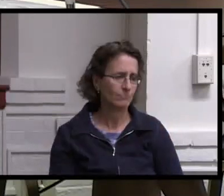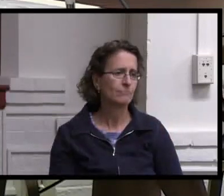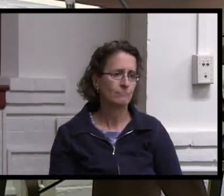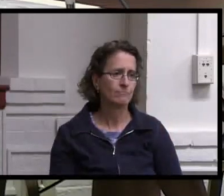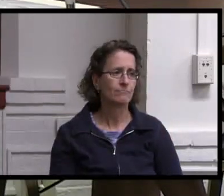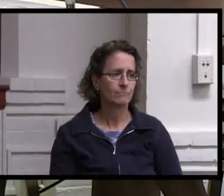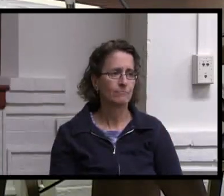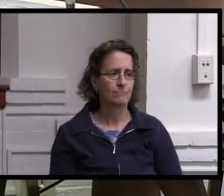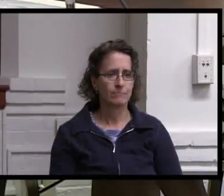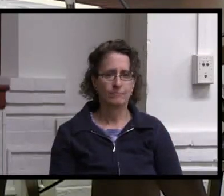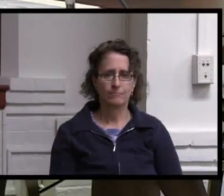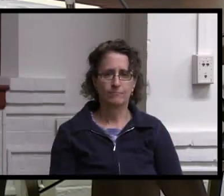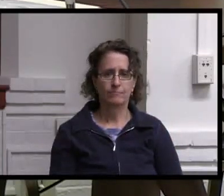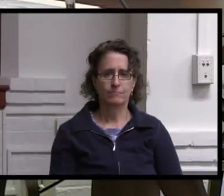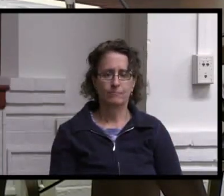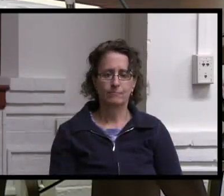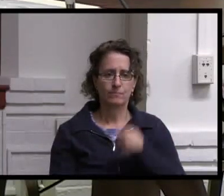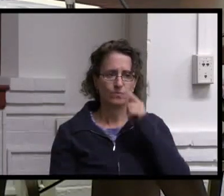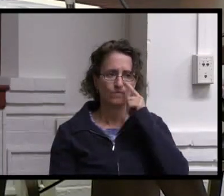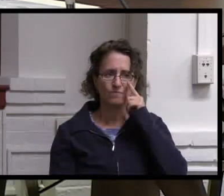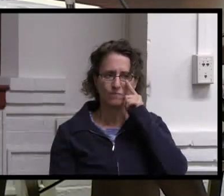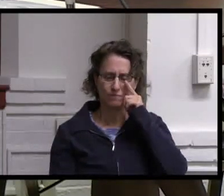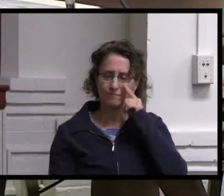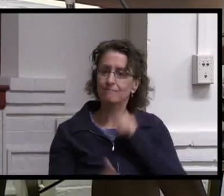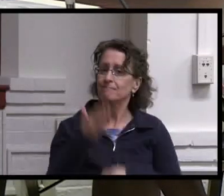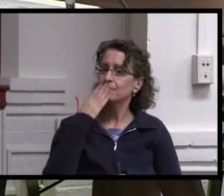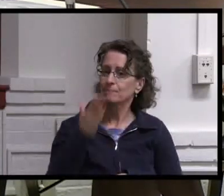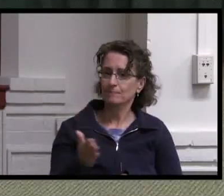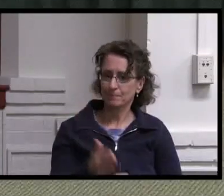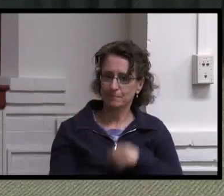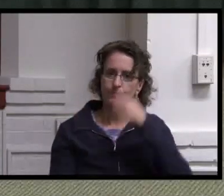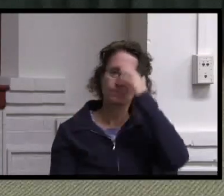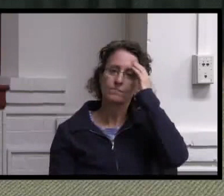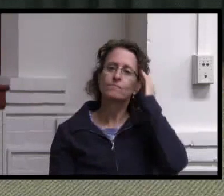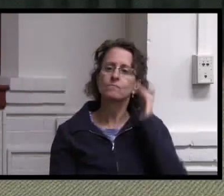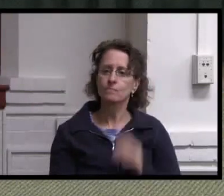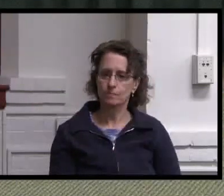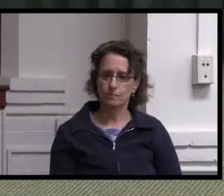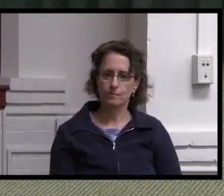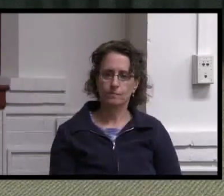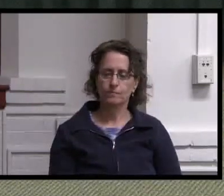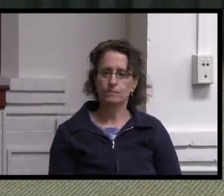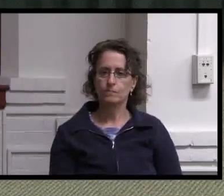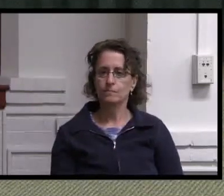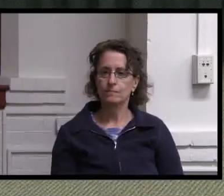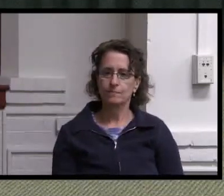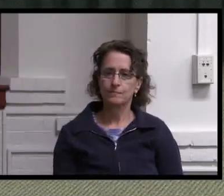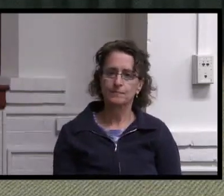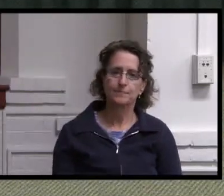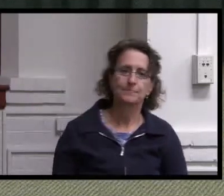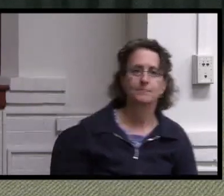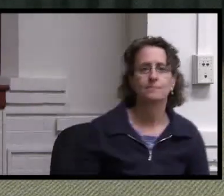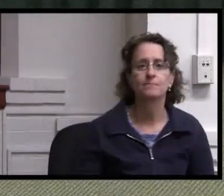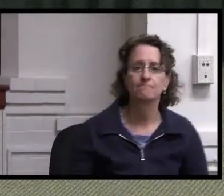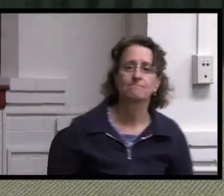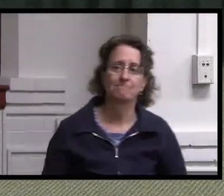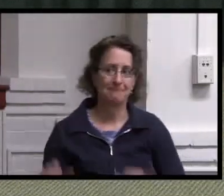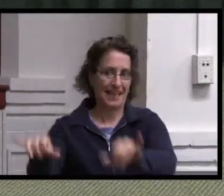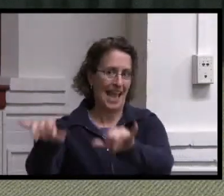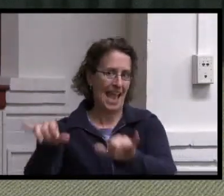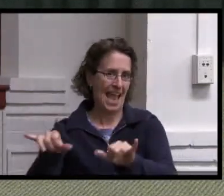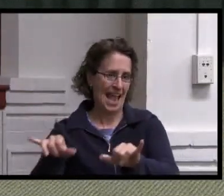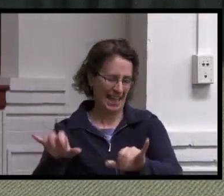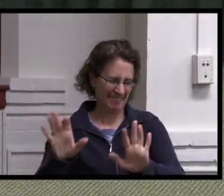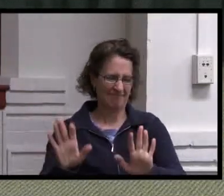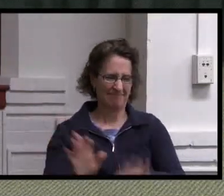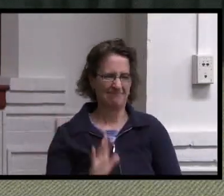effectively. Great. Well, thank you for being here. And I hope you'll stay right where you are so when we have our